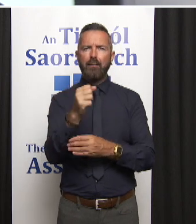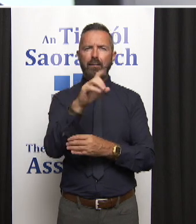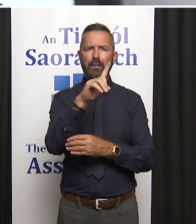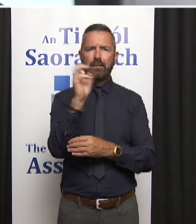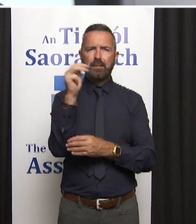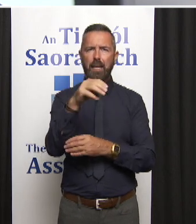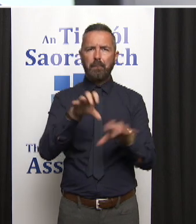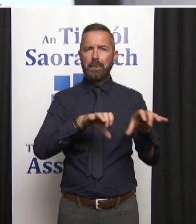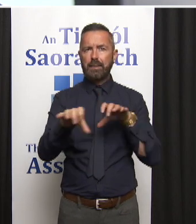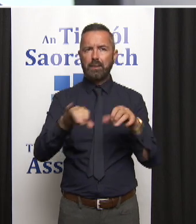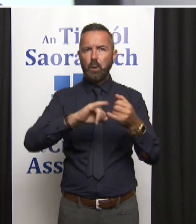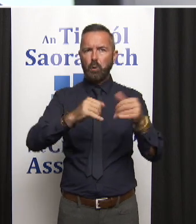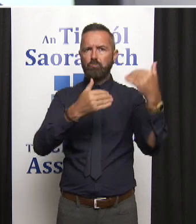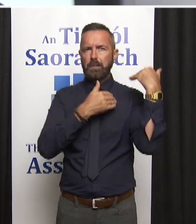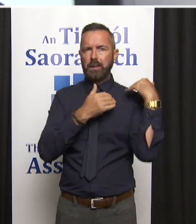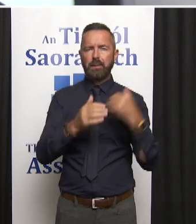mandate to account?